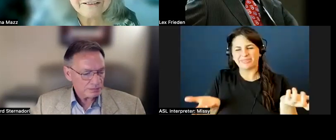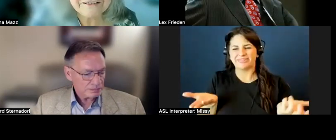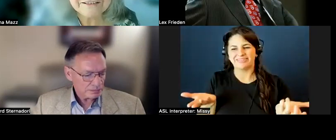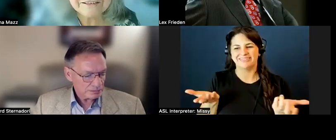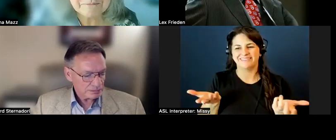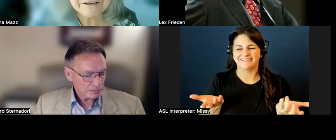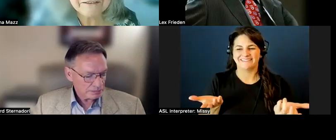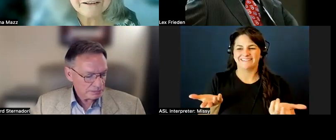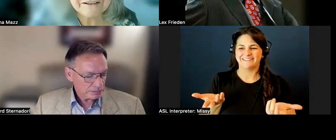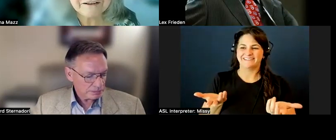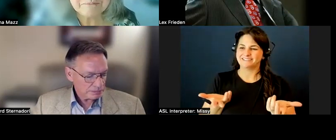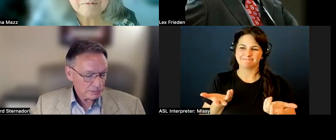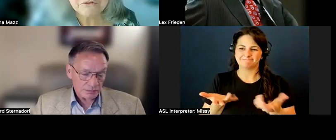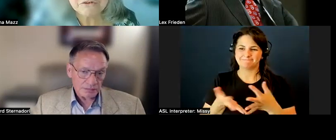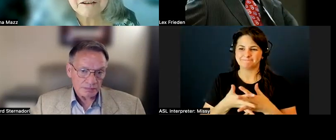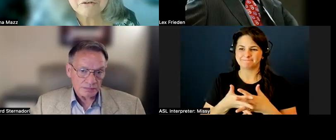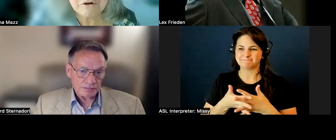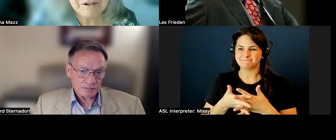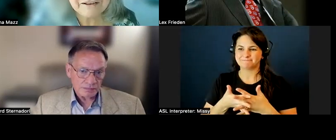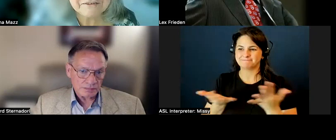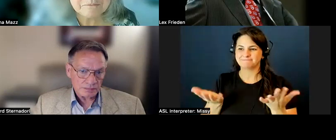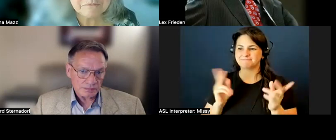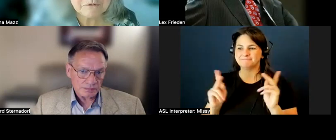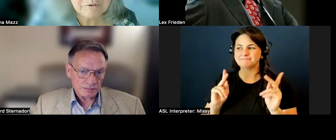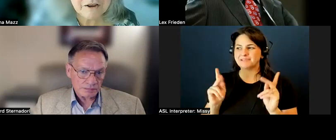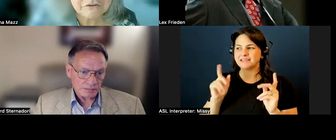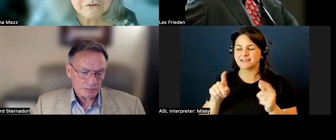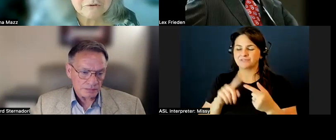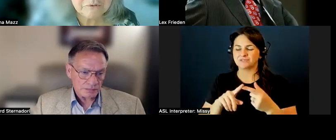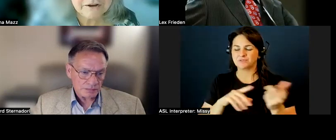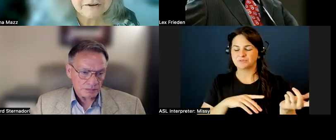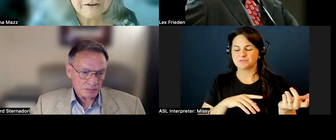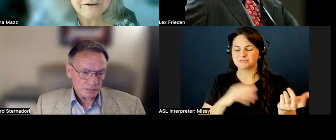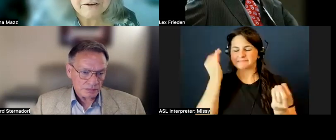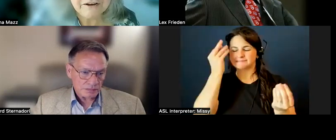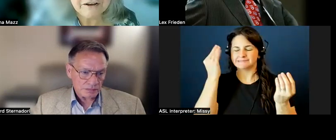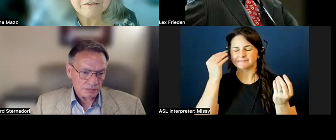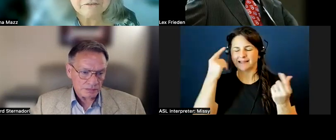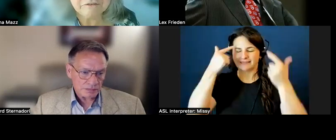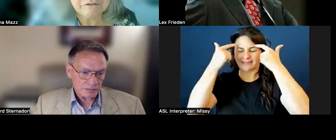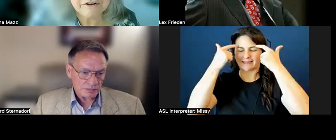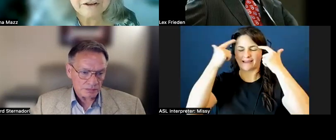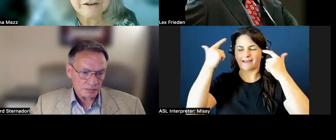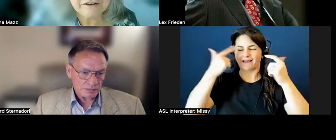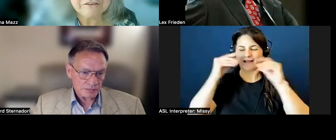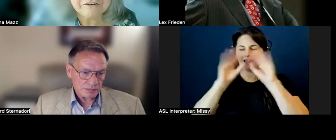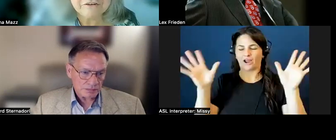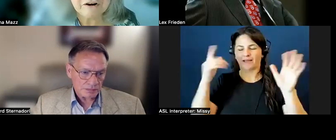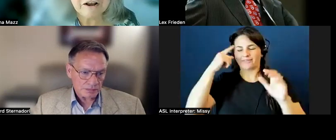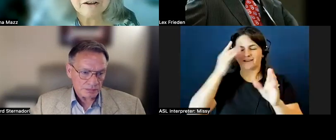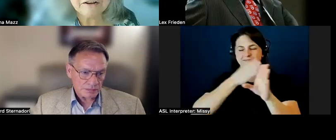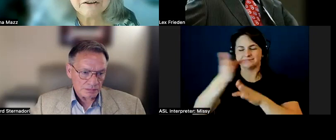So I think that this is something that people just have to apply some logic to and